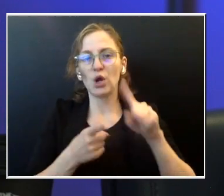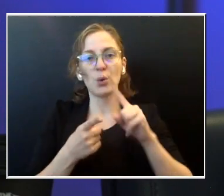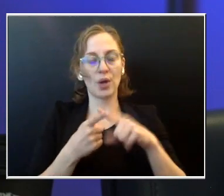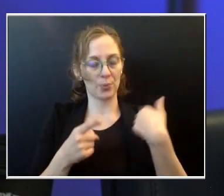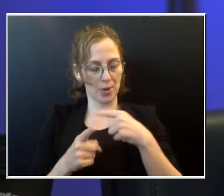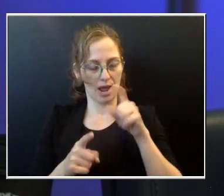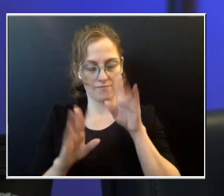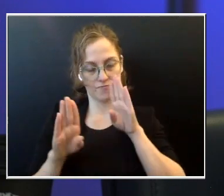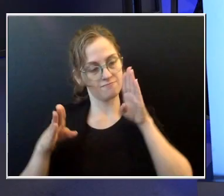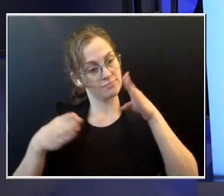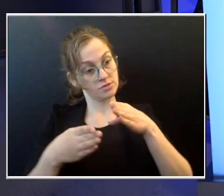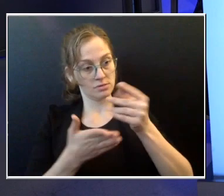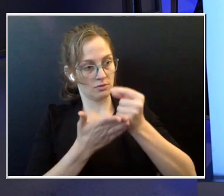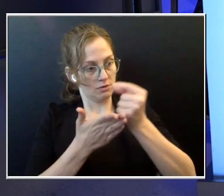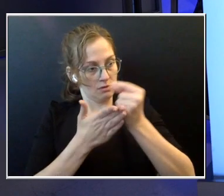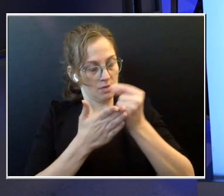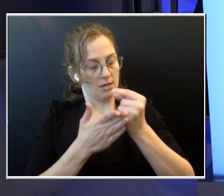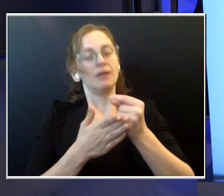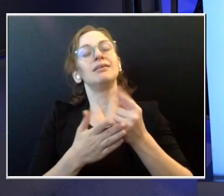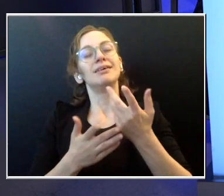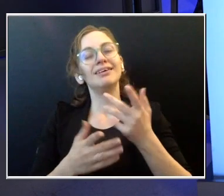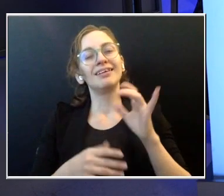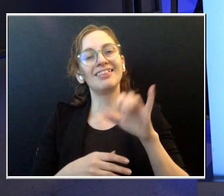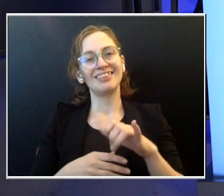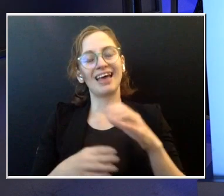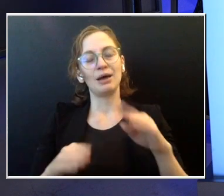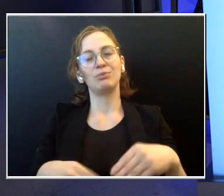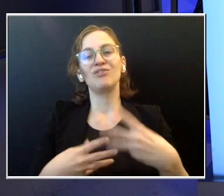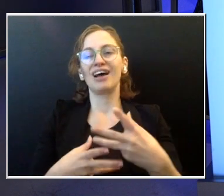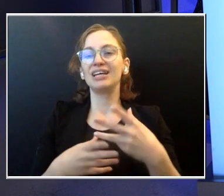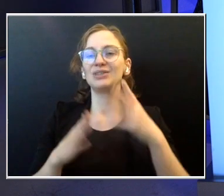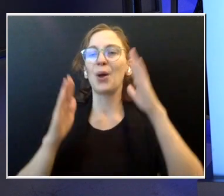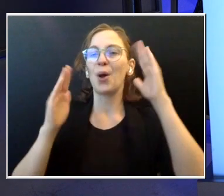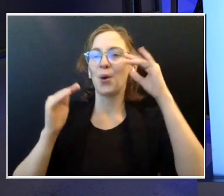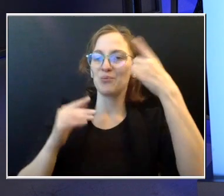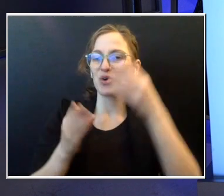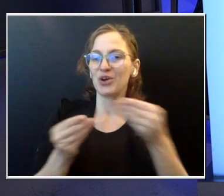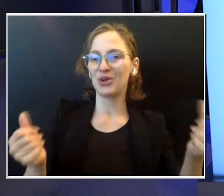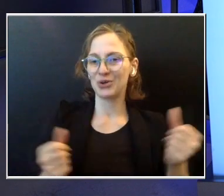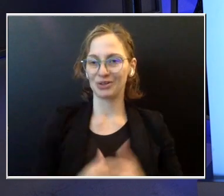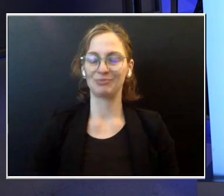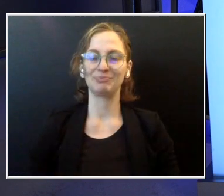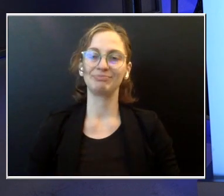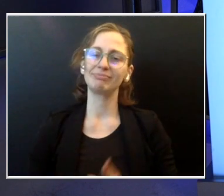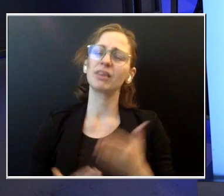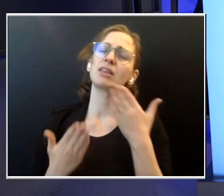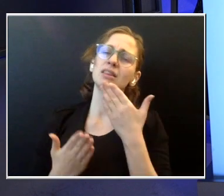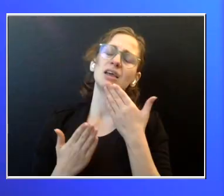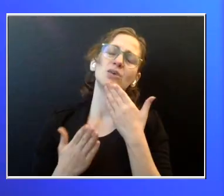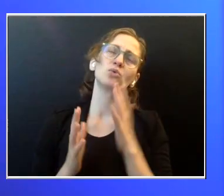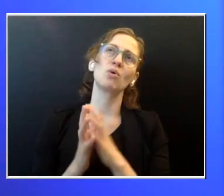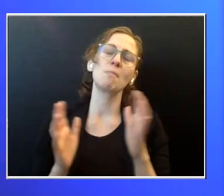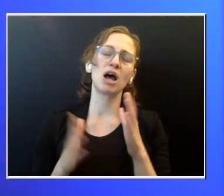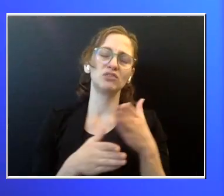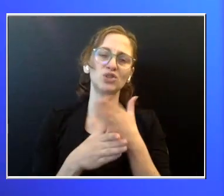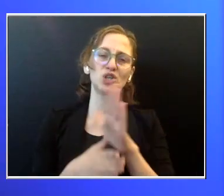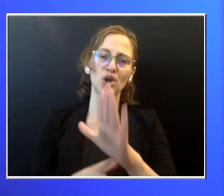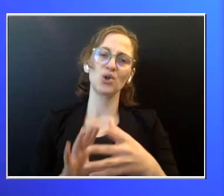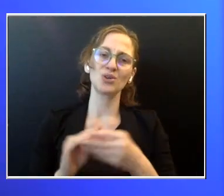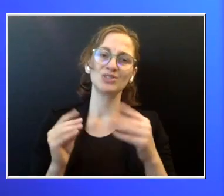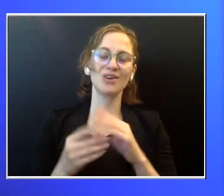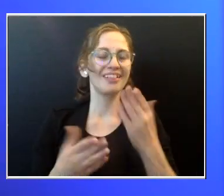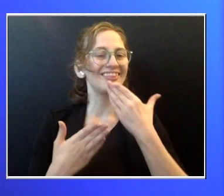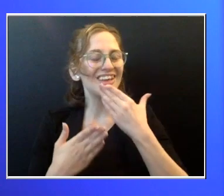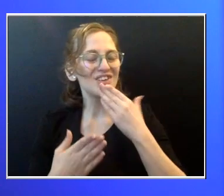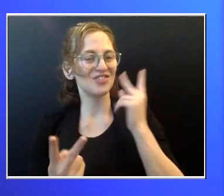cure. Thank you so much for being with us and sharing your story, just being so open. Absolutely. Thank you. Thanks to all of our guests. Thanks to our viewers for being with us